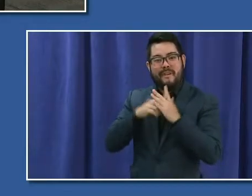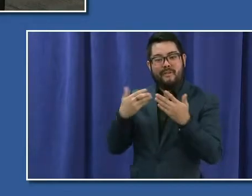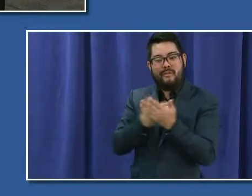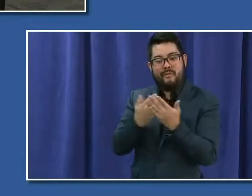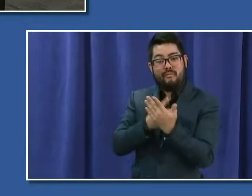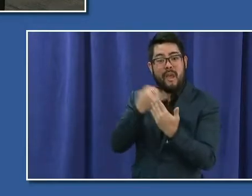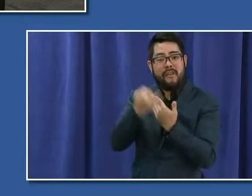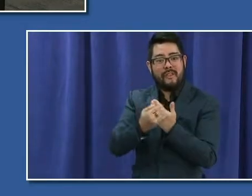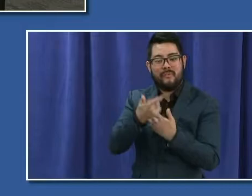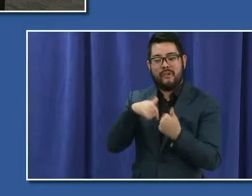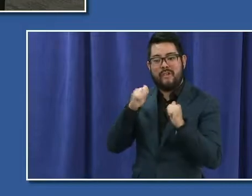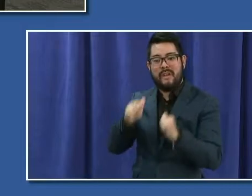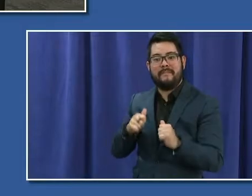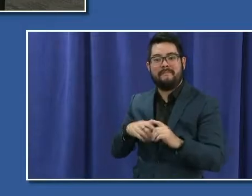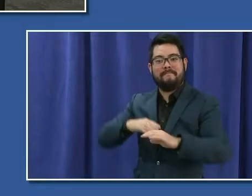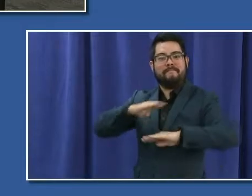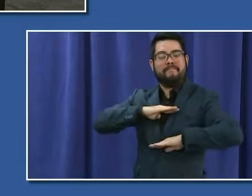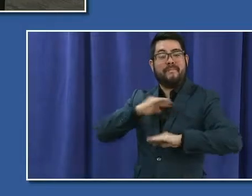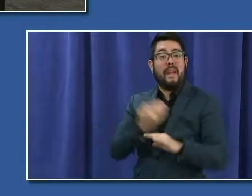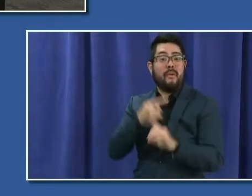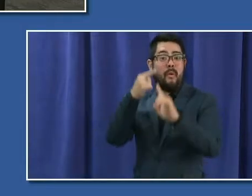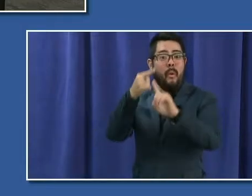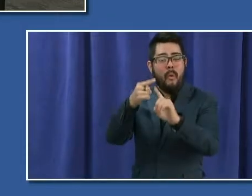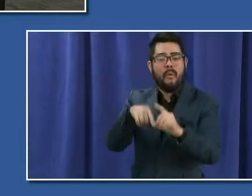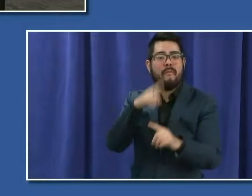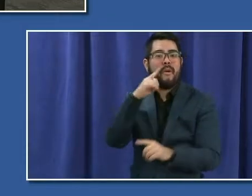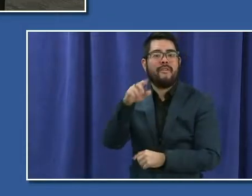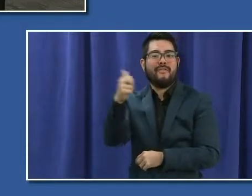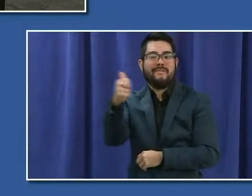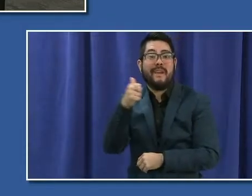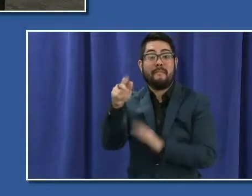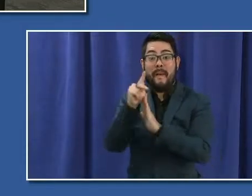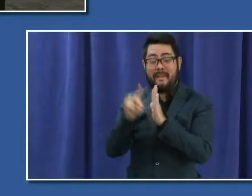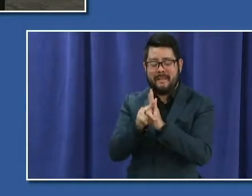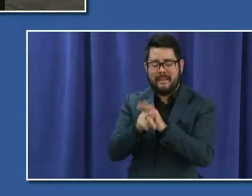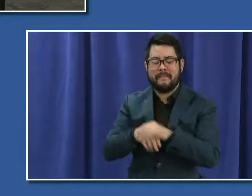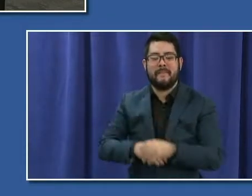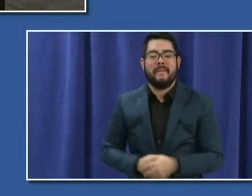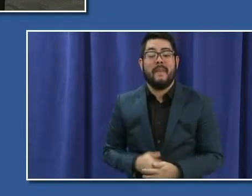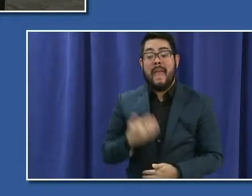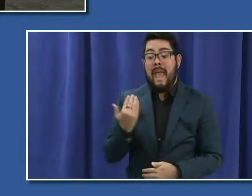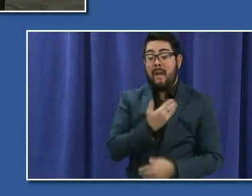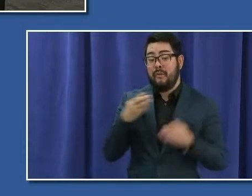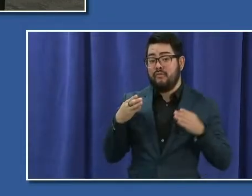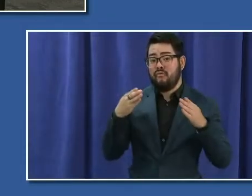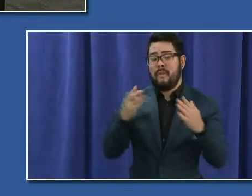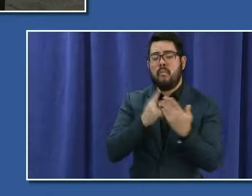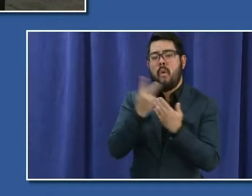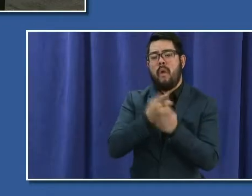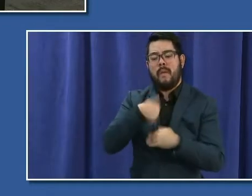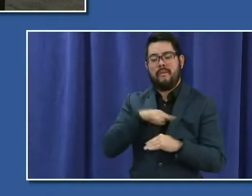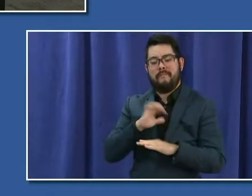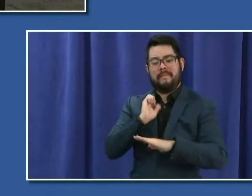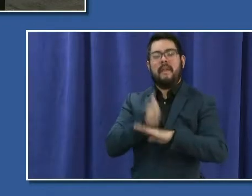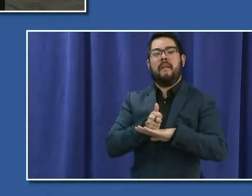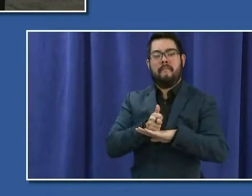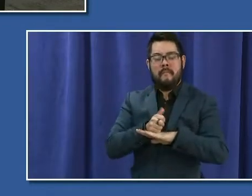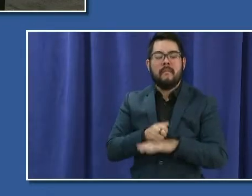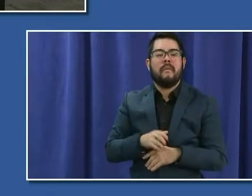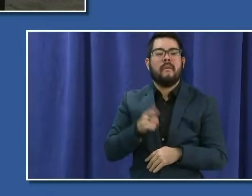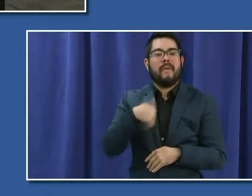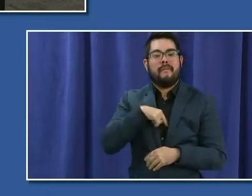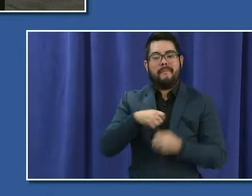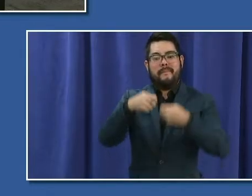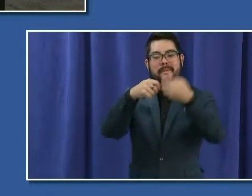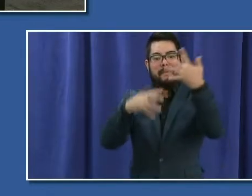going, where we're headed in terms of transportation policy. So the Our Streets program that we launched had a number of ways that we were able